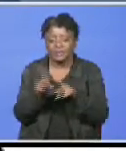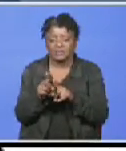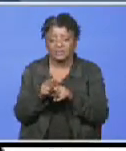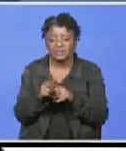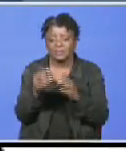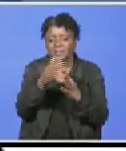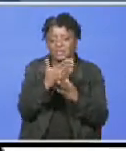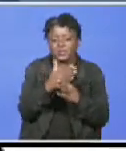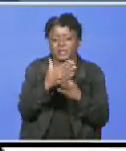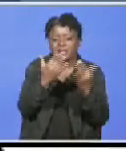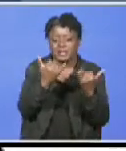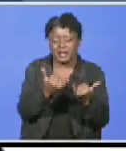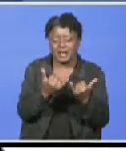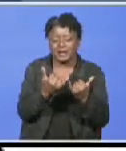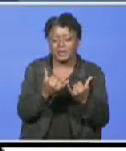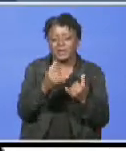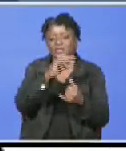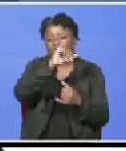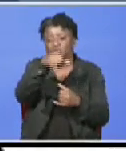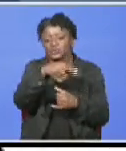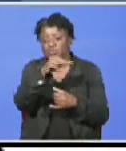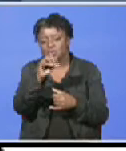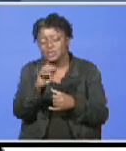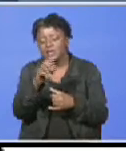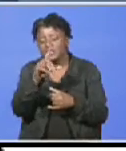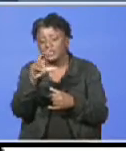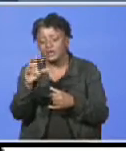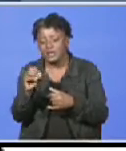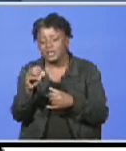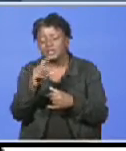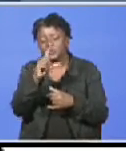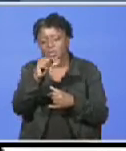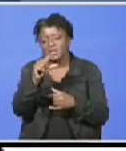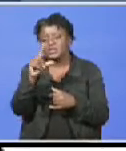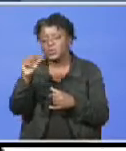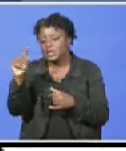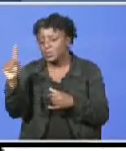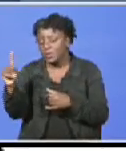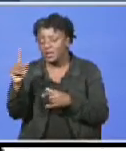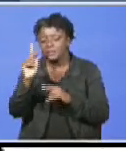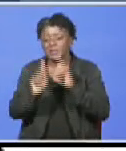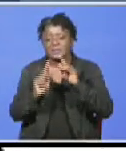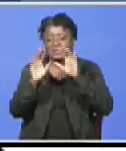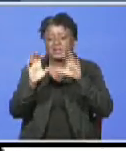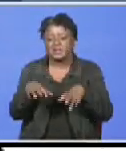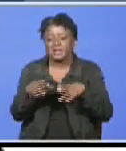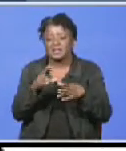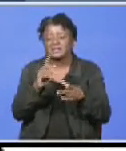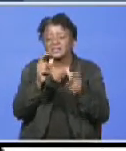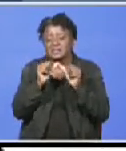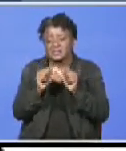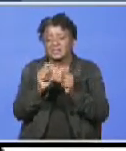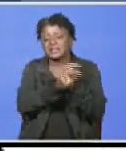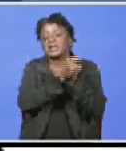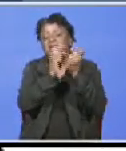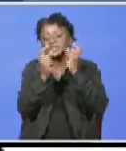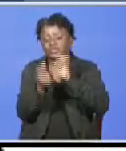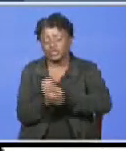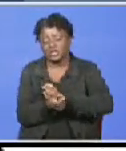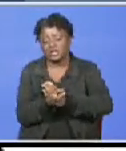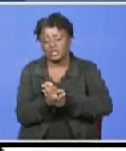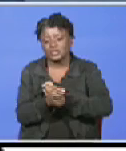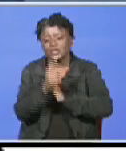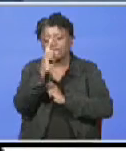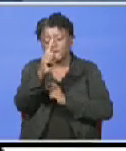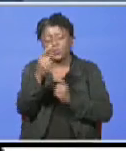June 30th, 2021, customers and the public will be allowed to redeem the 1-cent coin at the partner